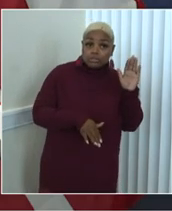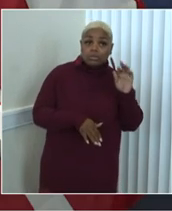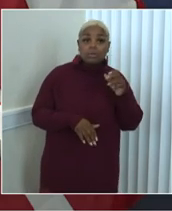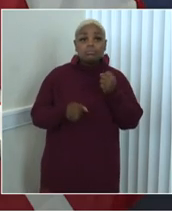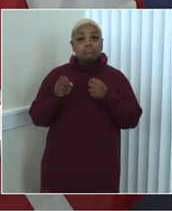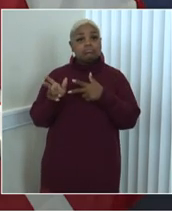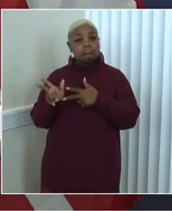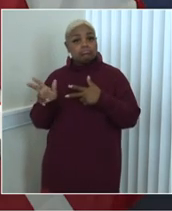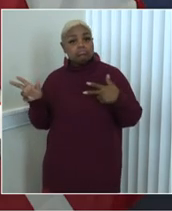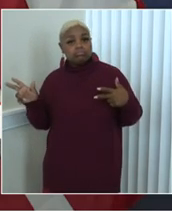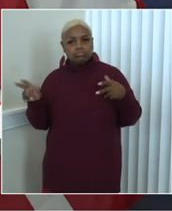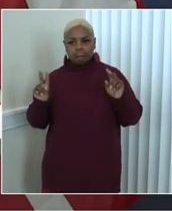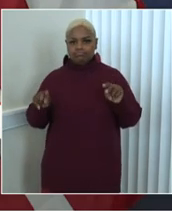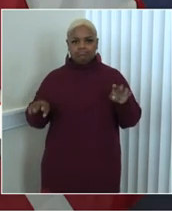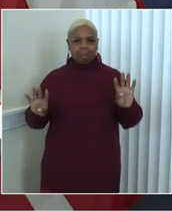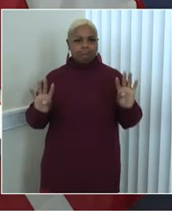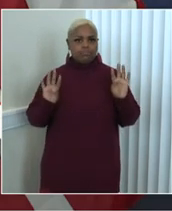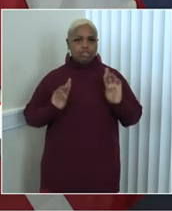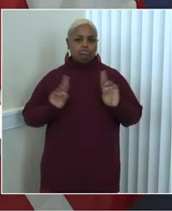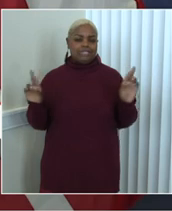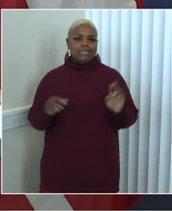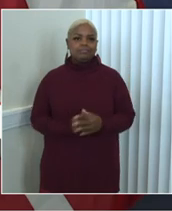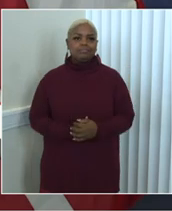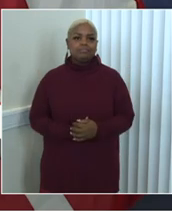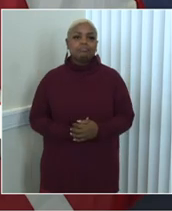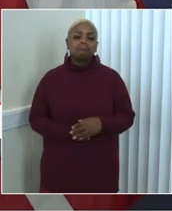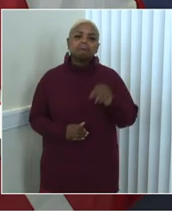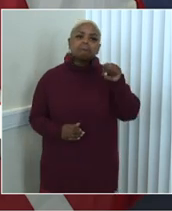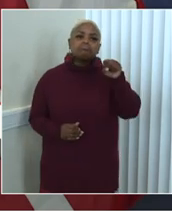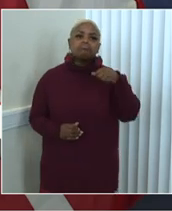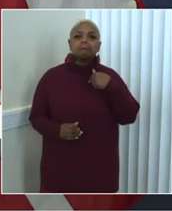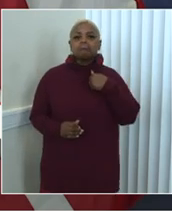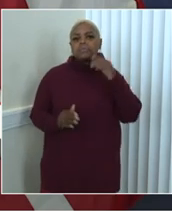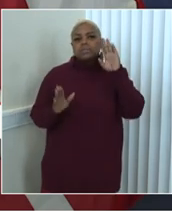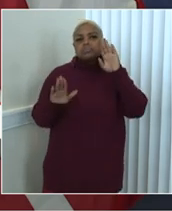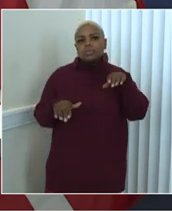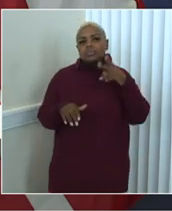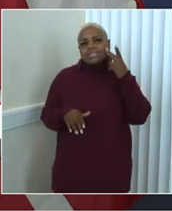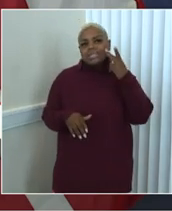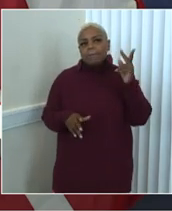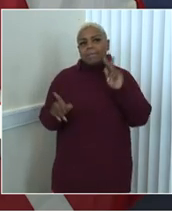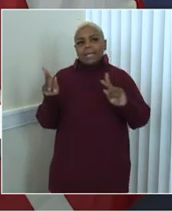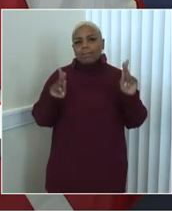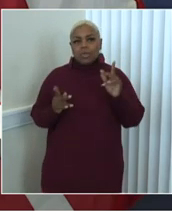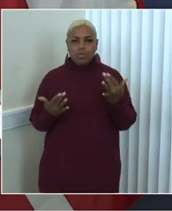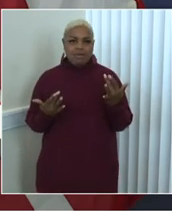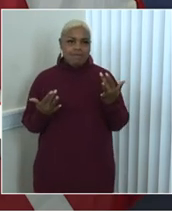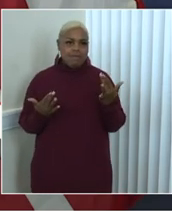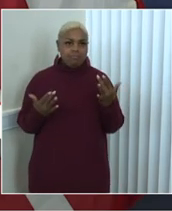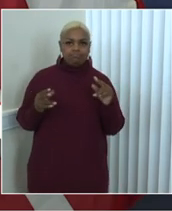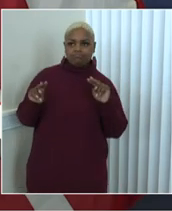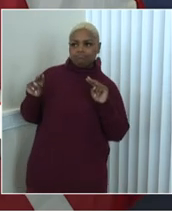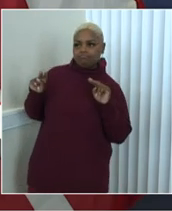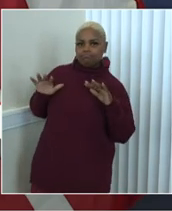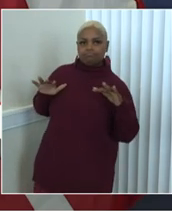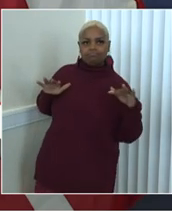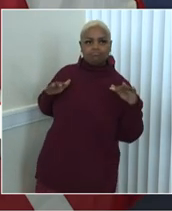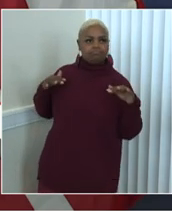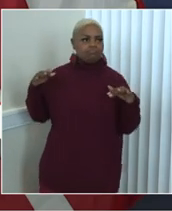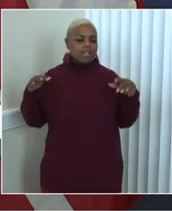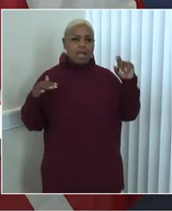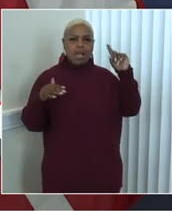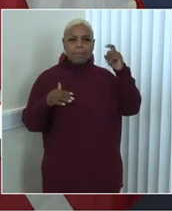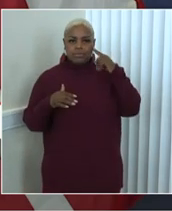do anticipate that we're going to have a crowd around the Capitol, and again, our posture remains the same for the security